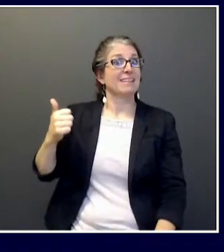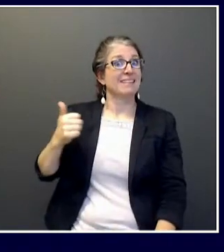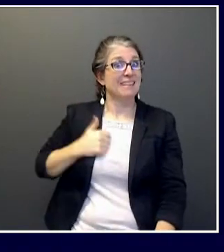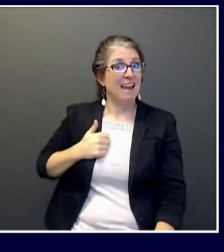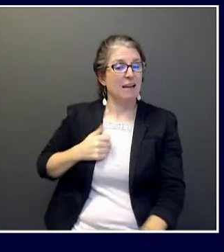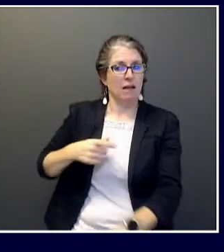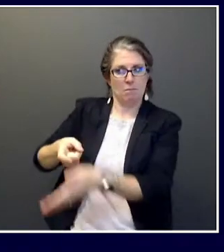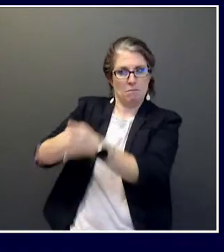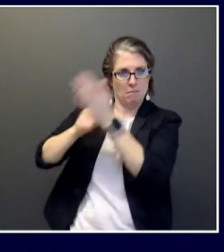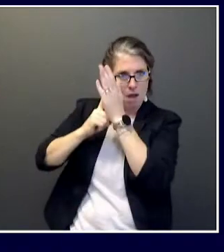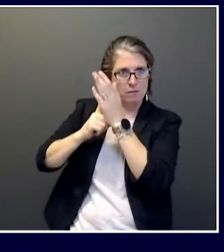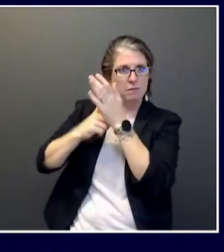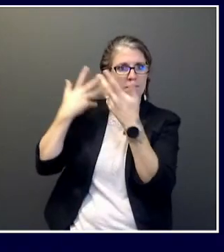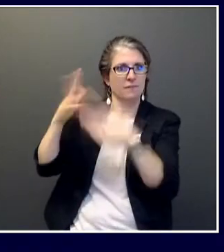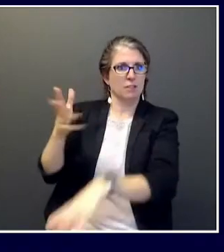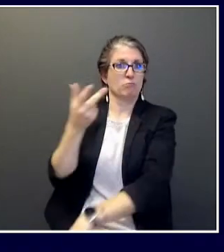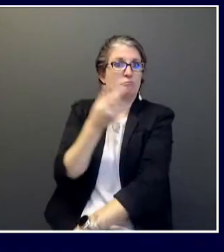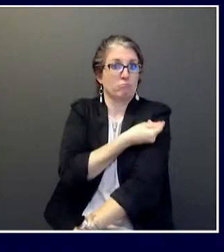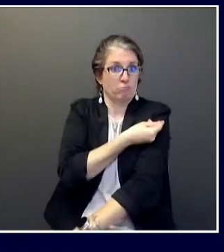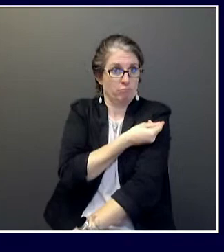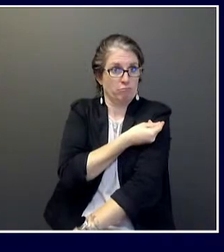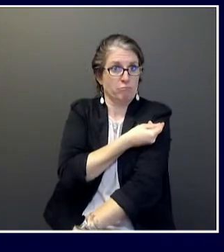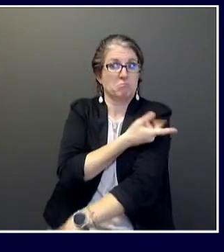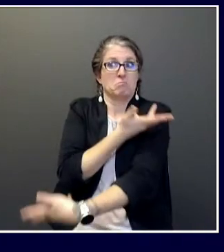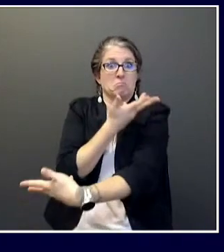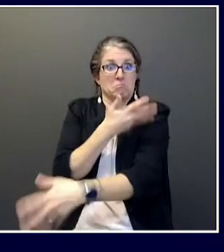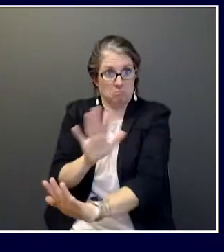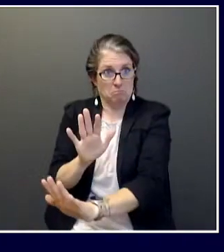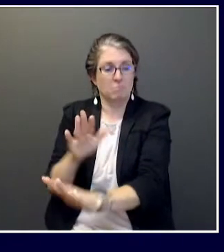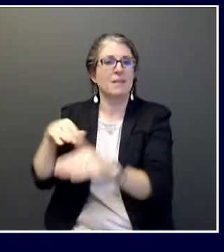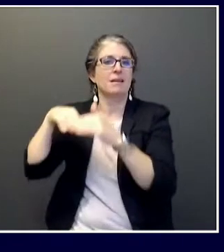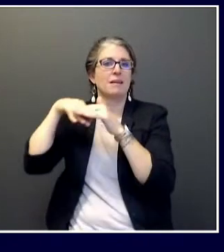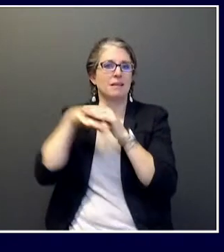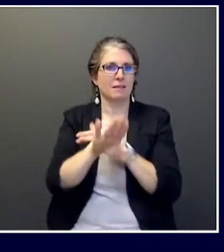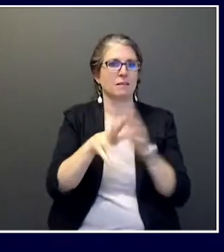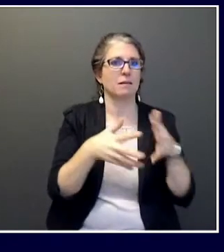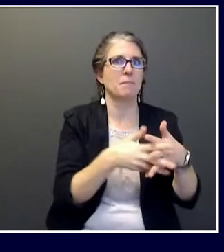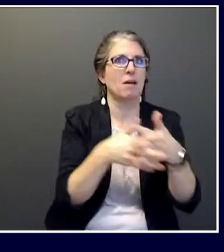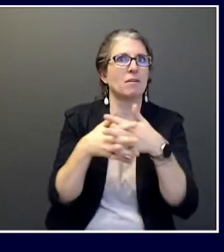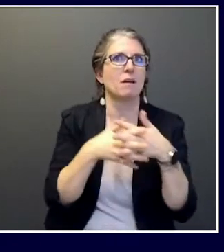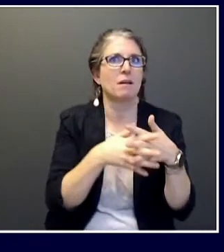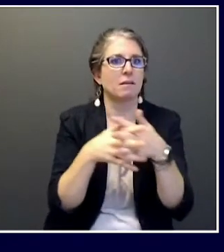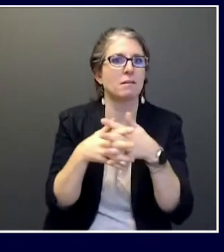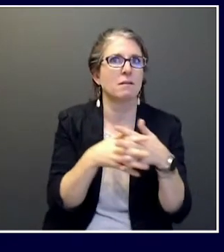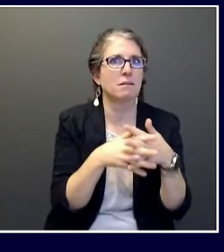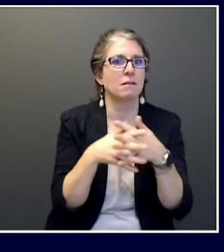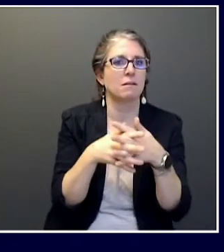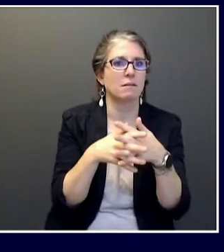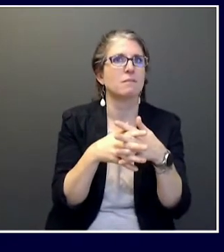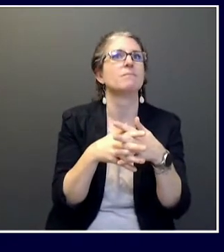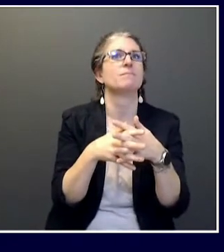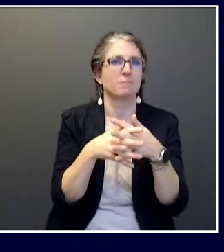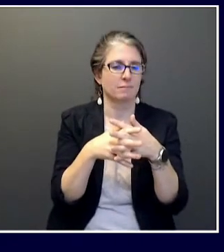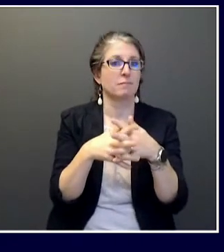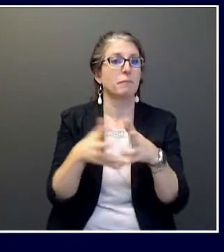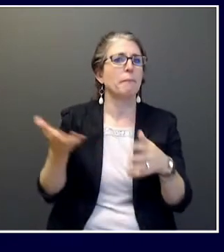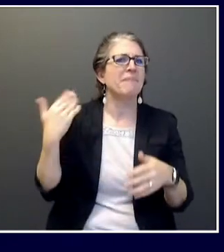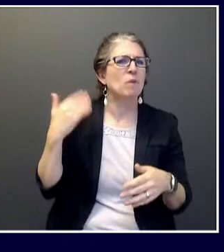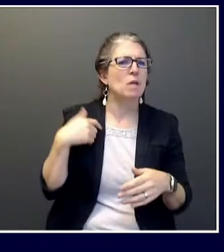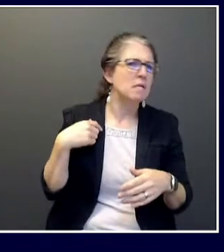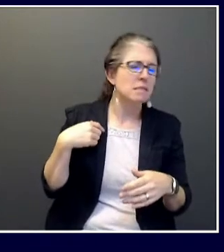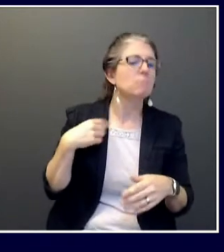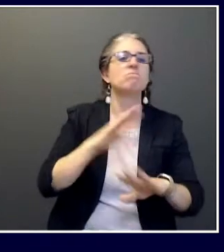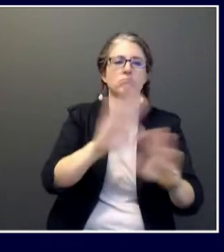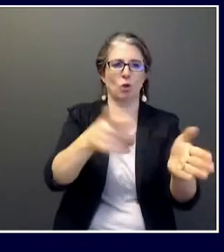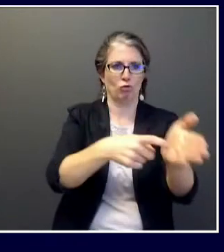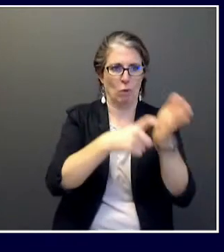need to check those, but full vaccination, I know, is a major component of that. So it's not as if there is post-arrival